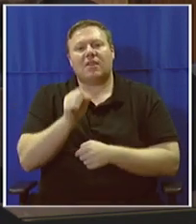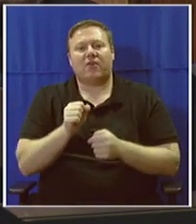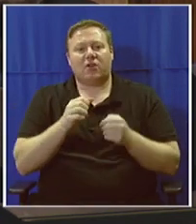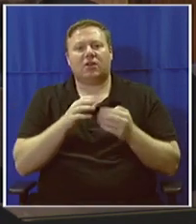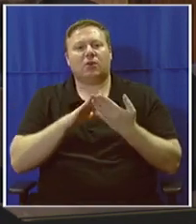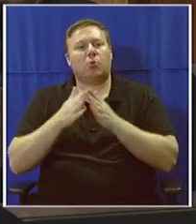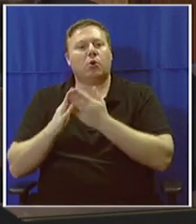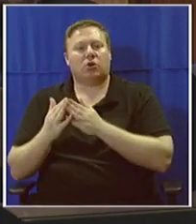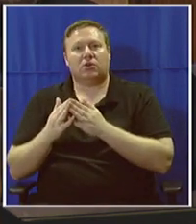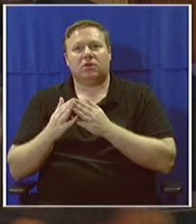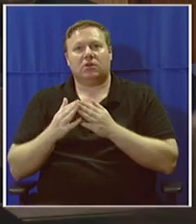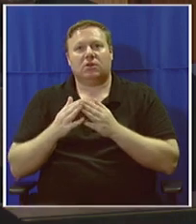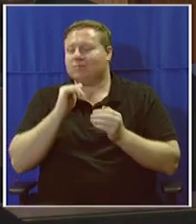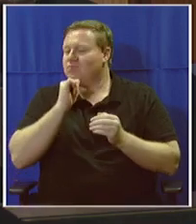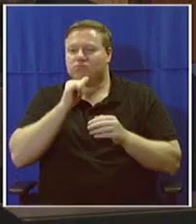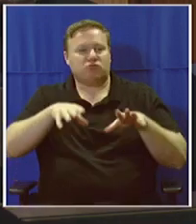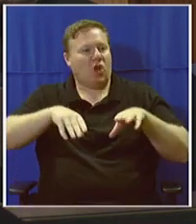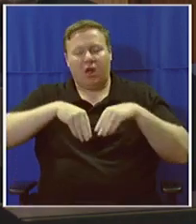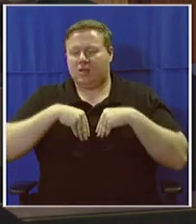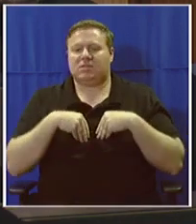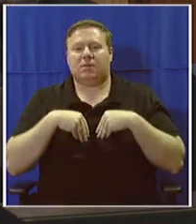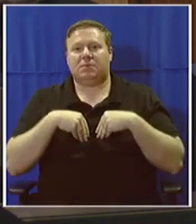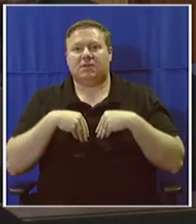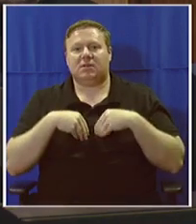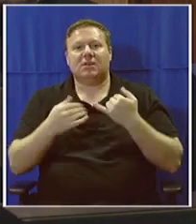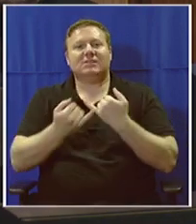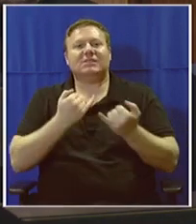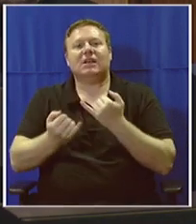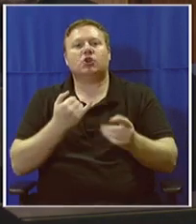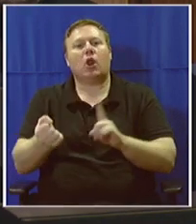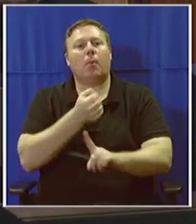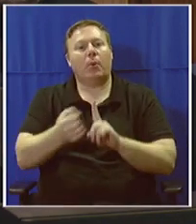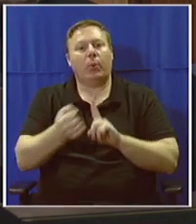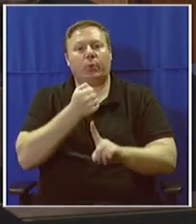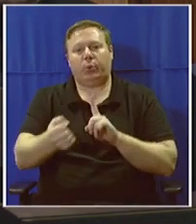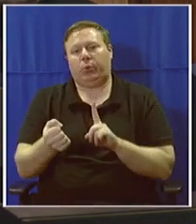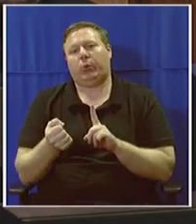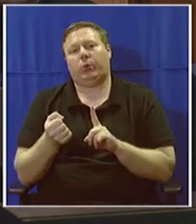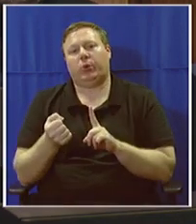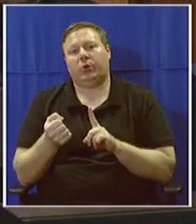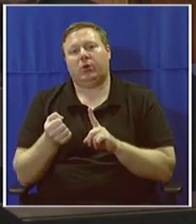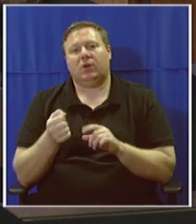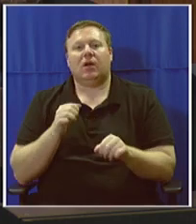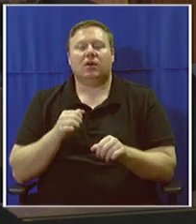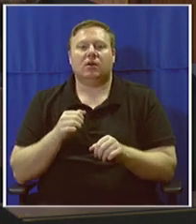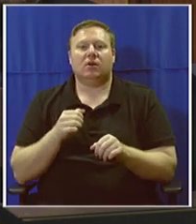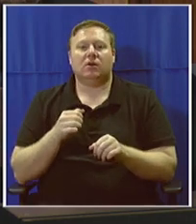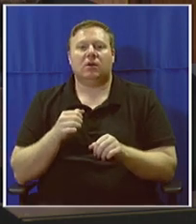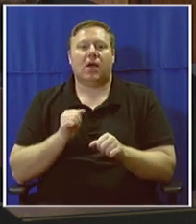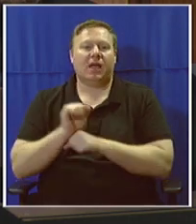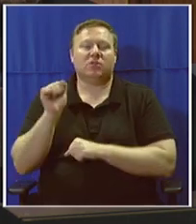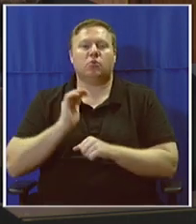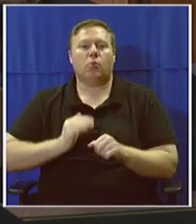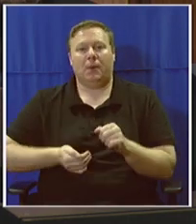has become intolerant of sexual abuse perpetrated against women,